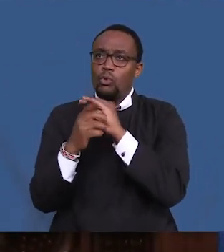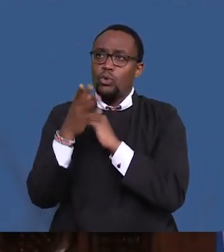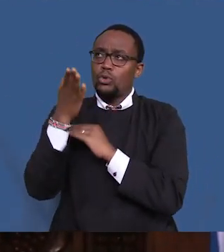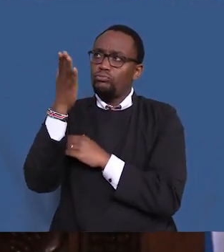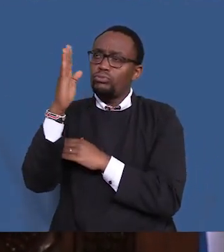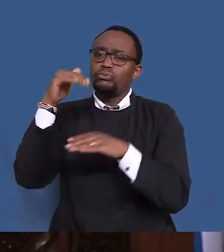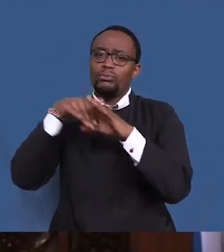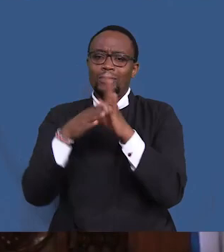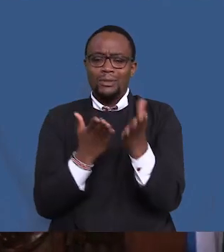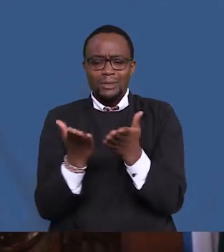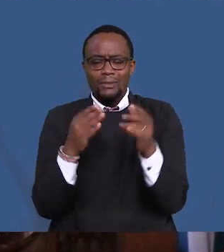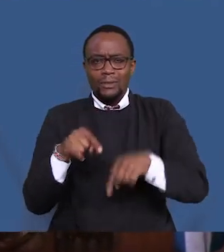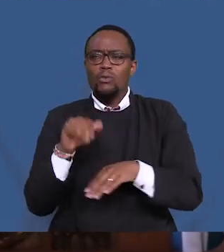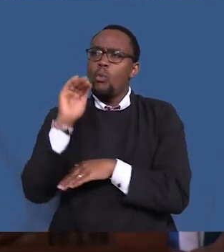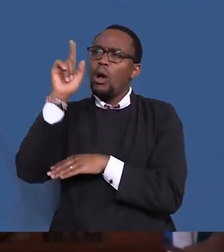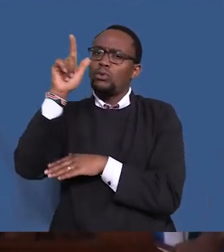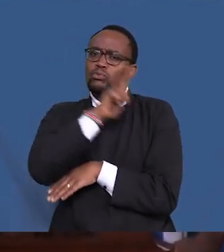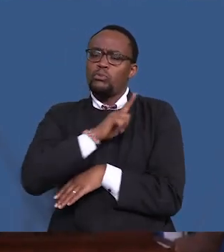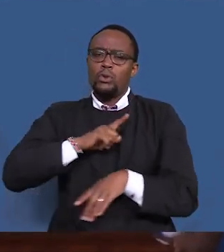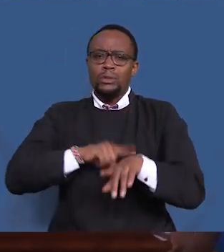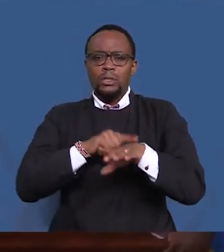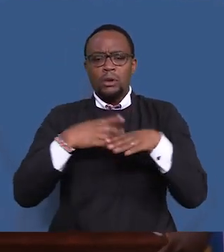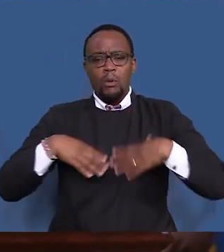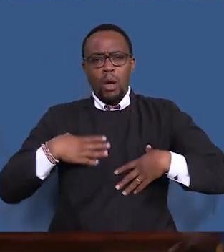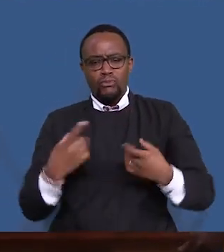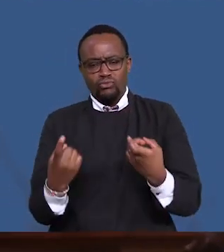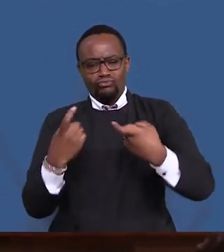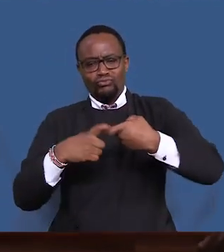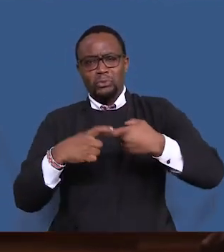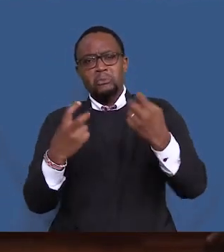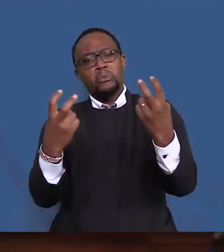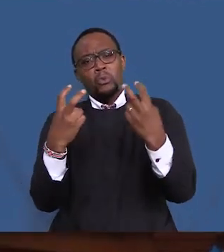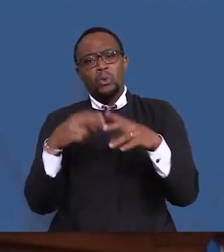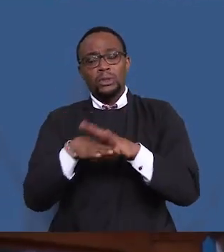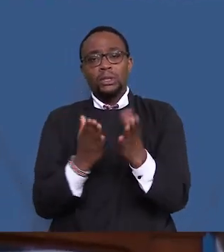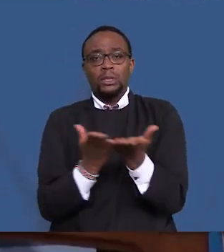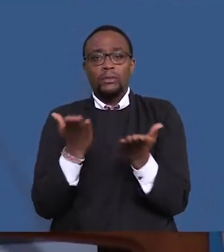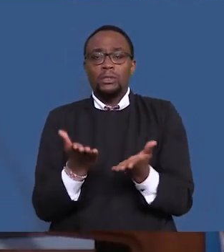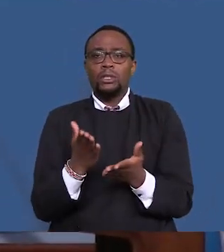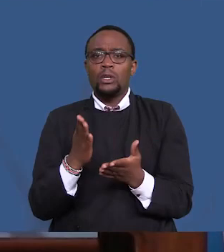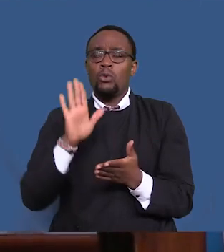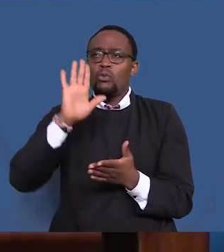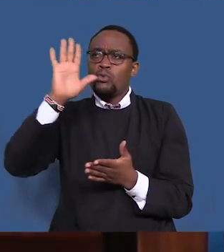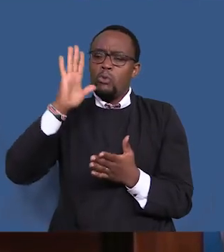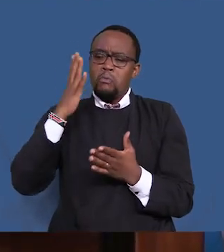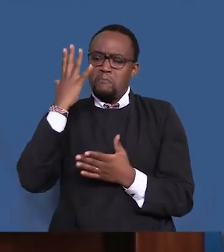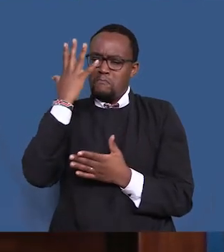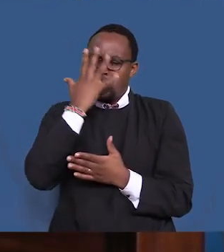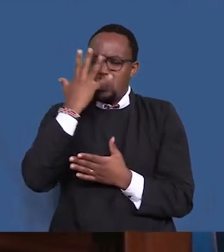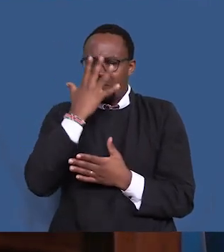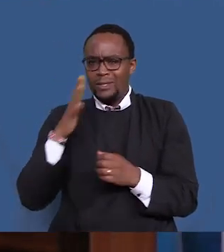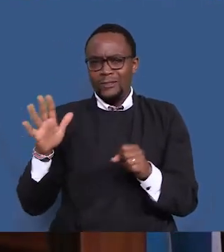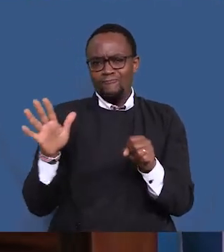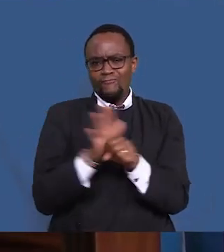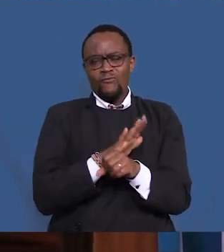service. We ask that, Lord, as our viewers join us in this service, that you will grace us in every aspect